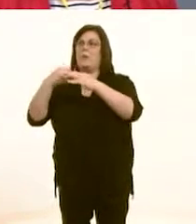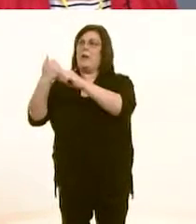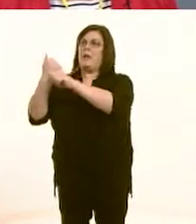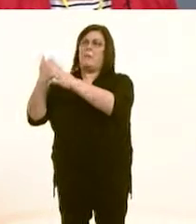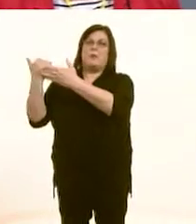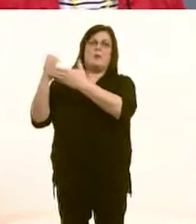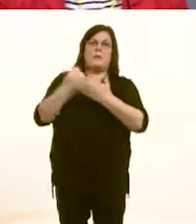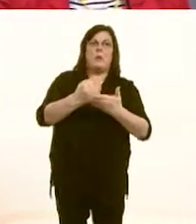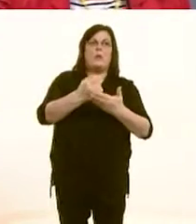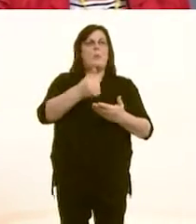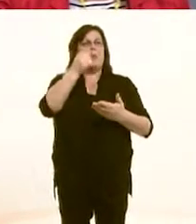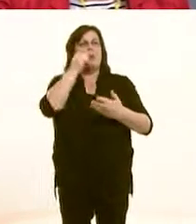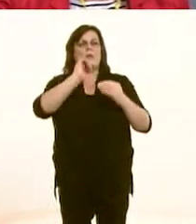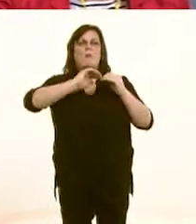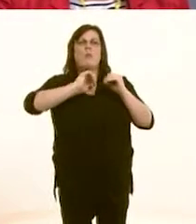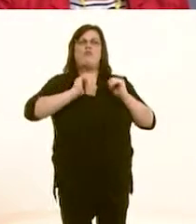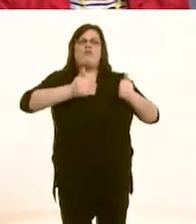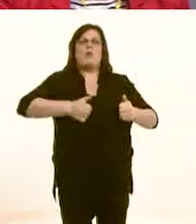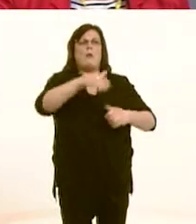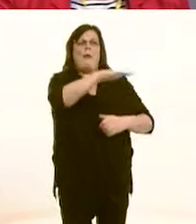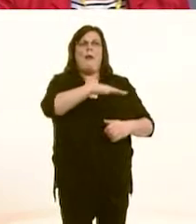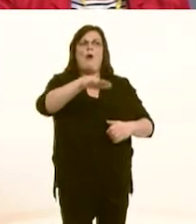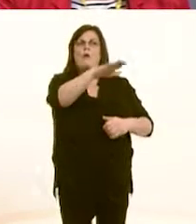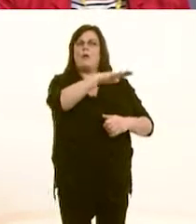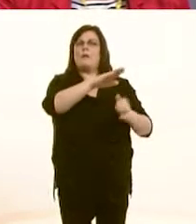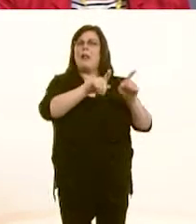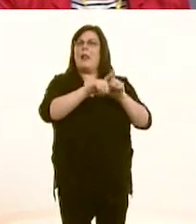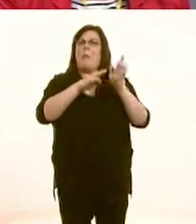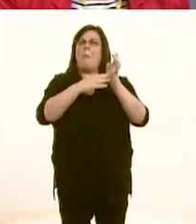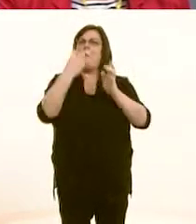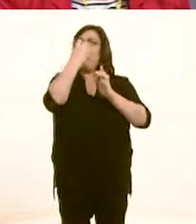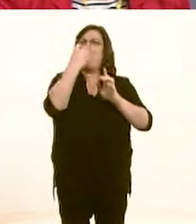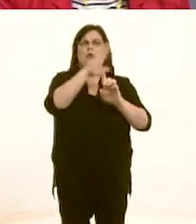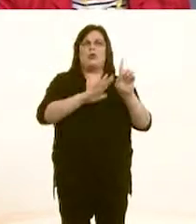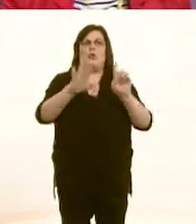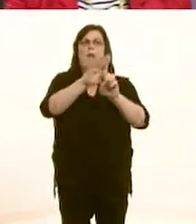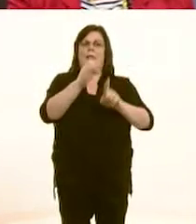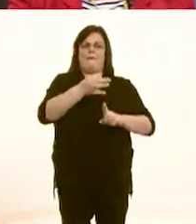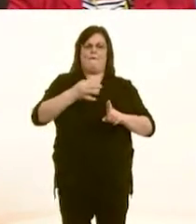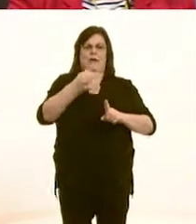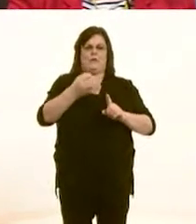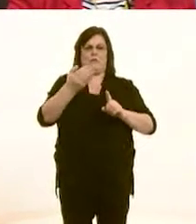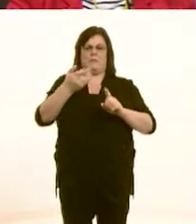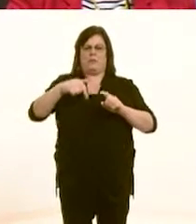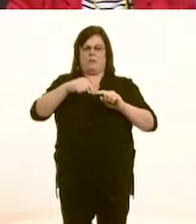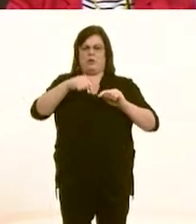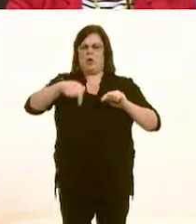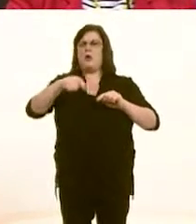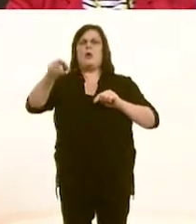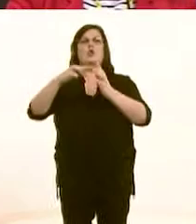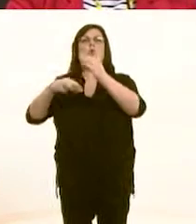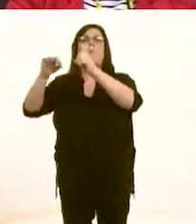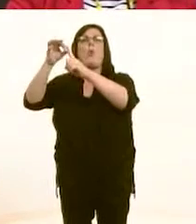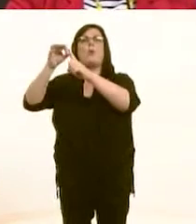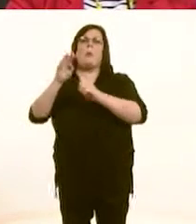of areas like rural Monmouthshire, which have poor connection, and a village between here and Newport, not 9 miles from this